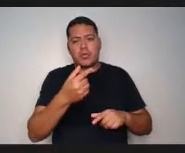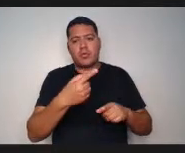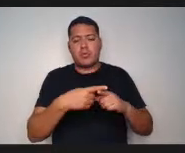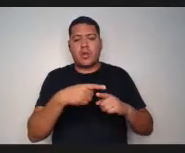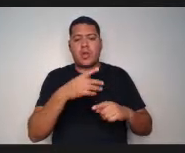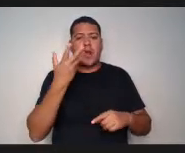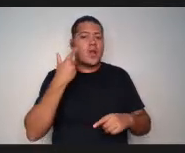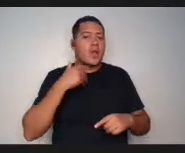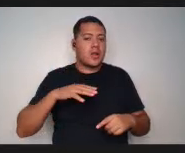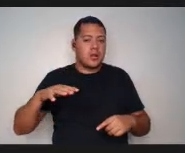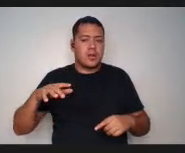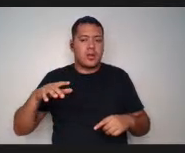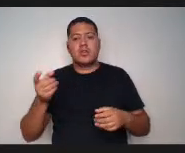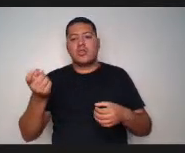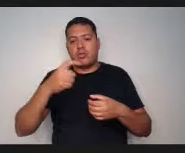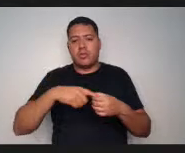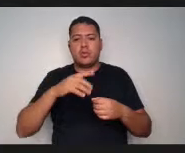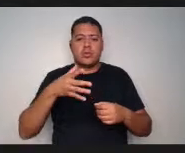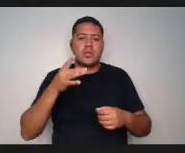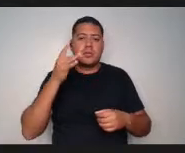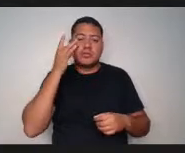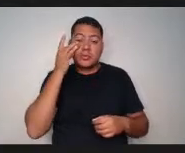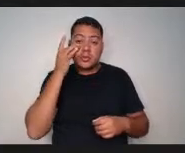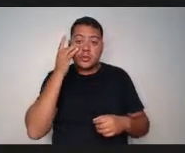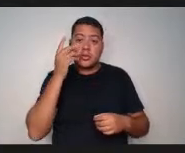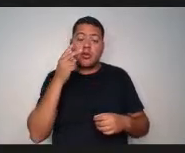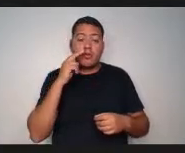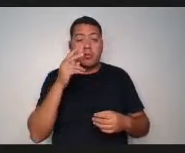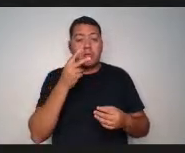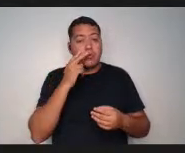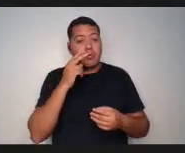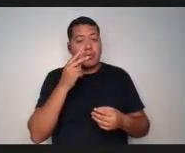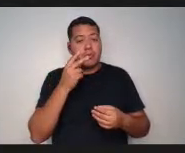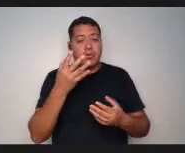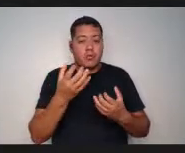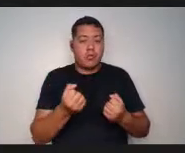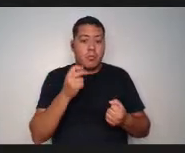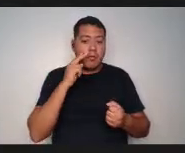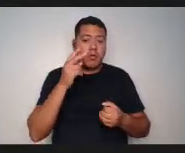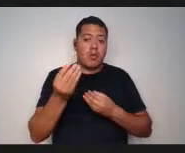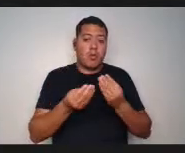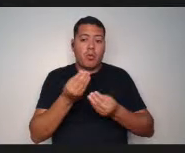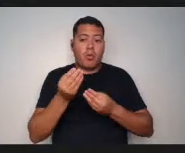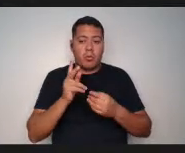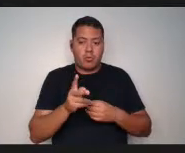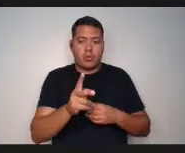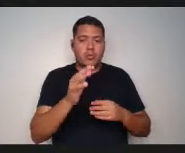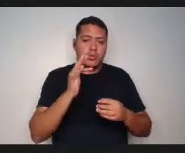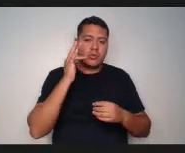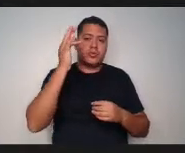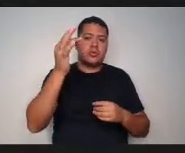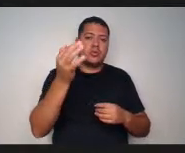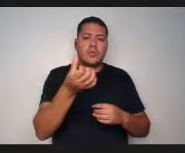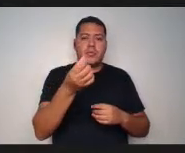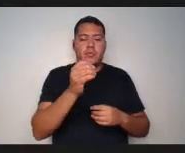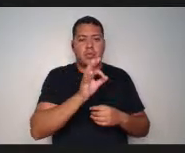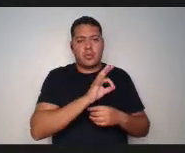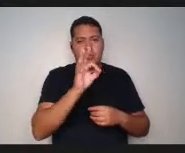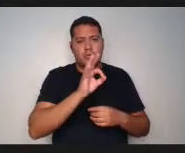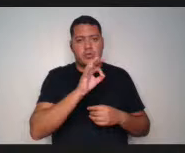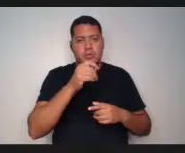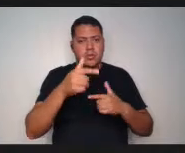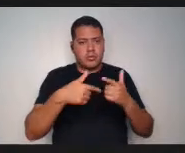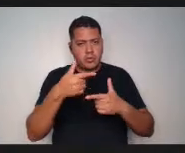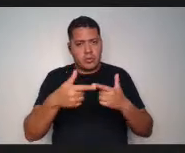that continues. 60% of remote workers reported that they felt guilty about taking any kind of break while working